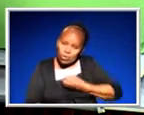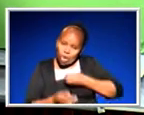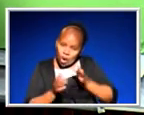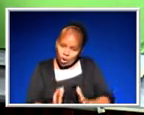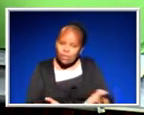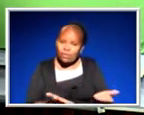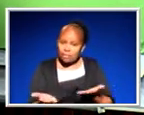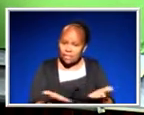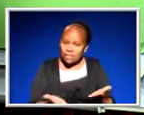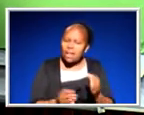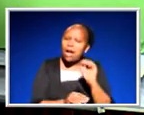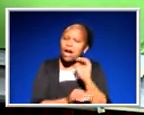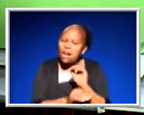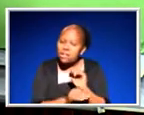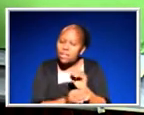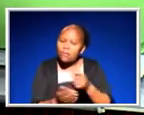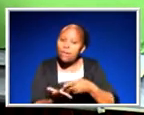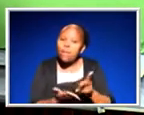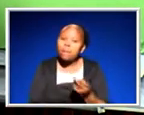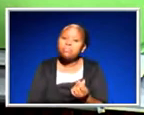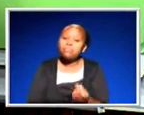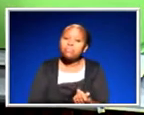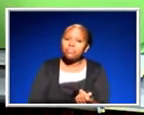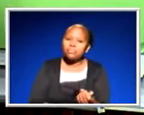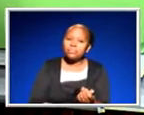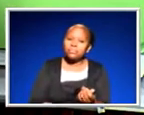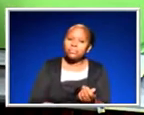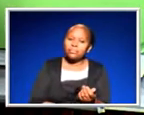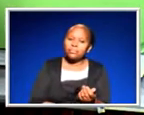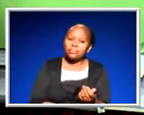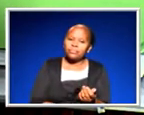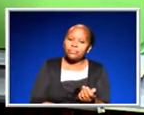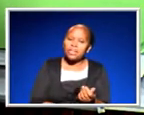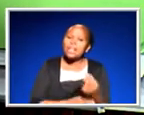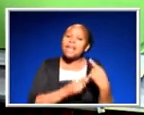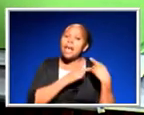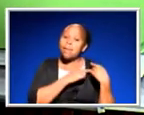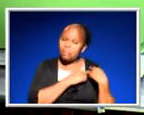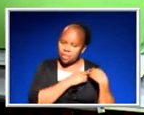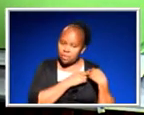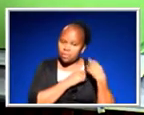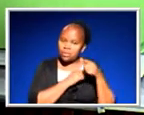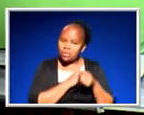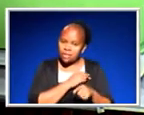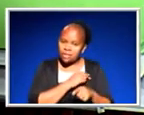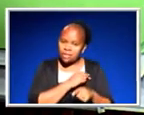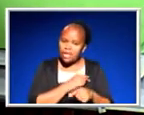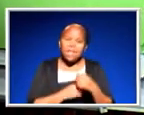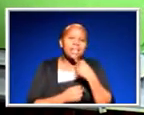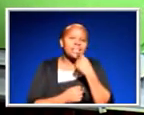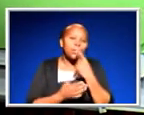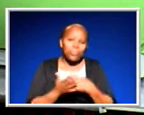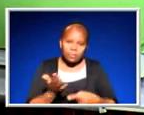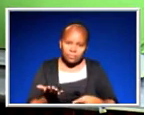business asking for payment. Now, liability is telling